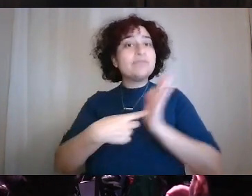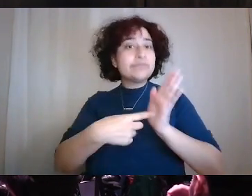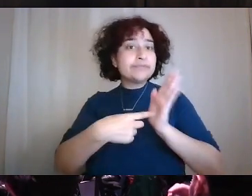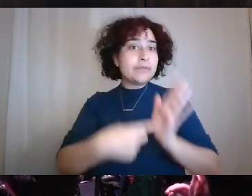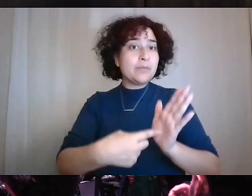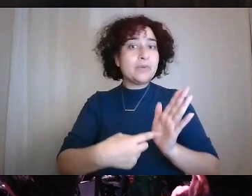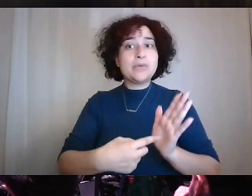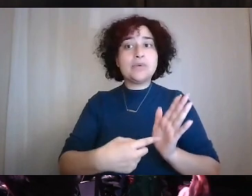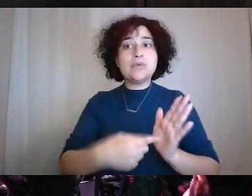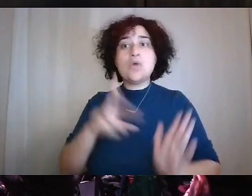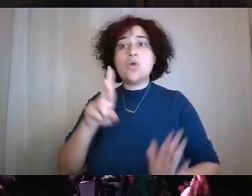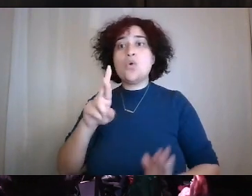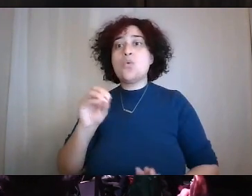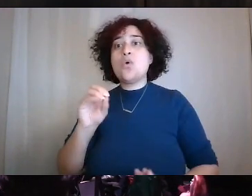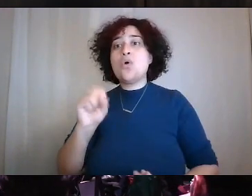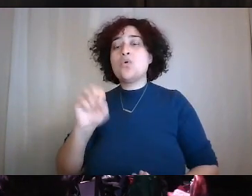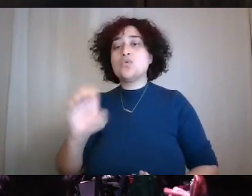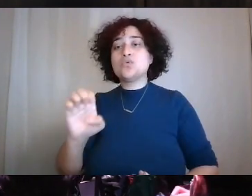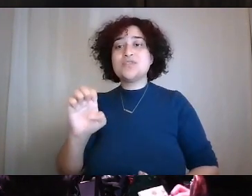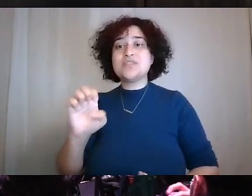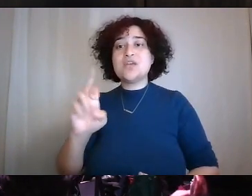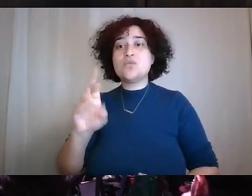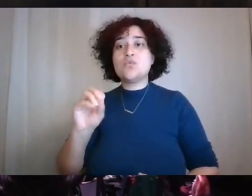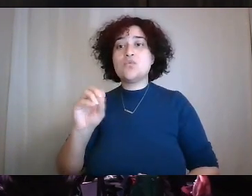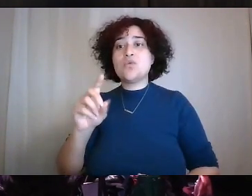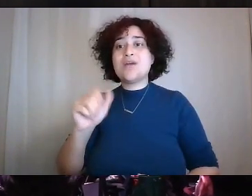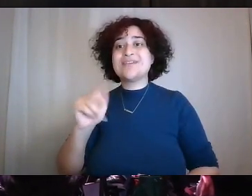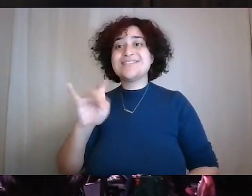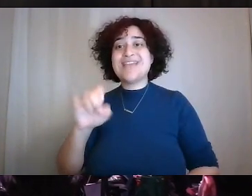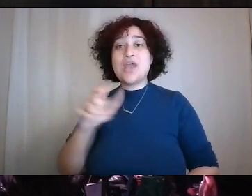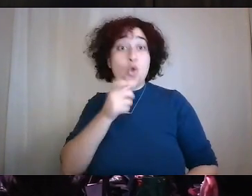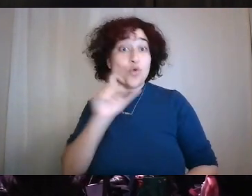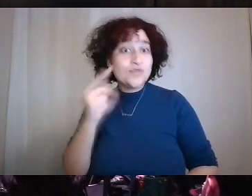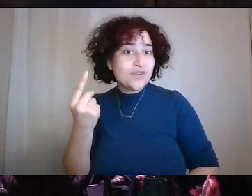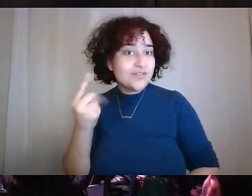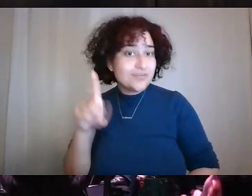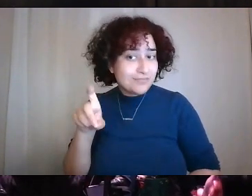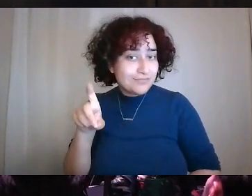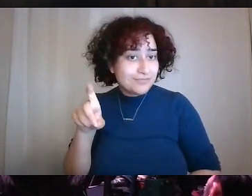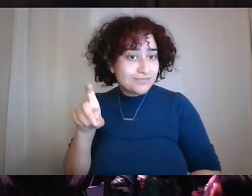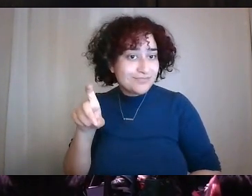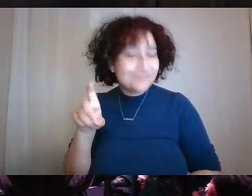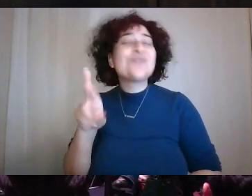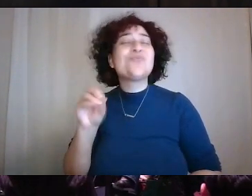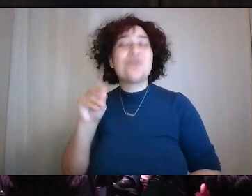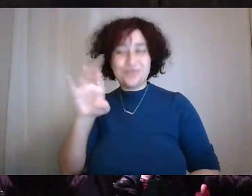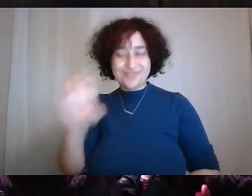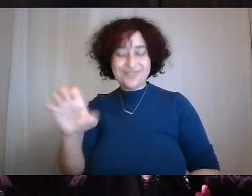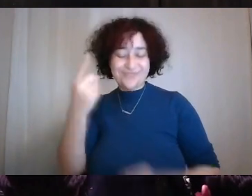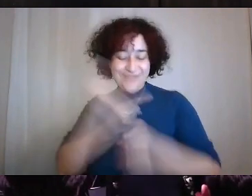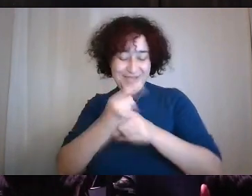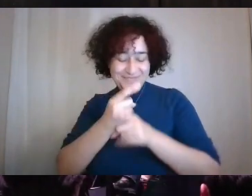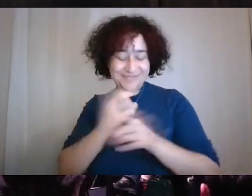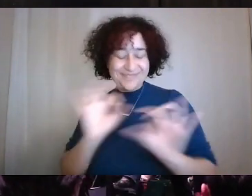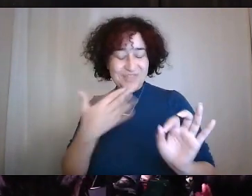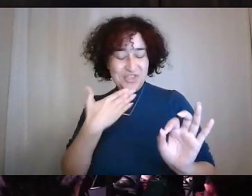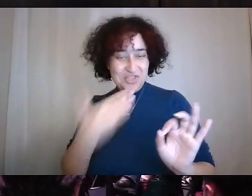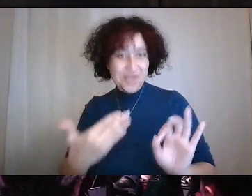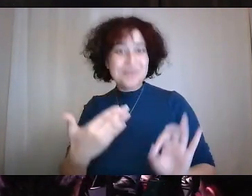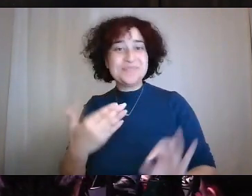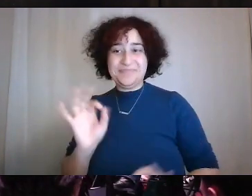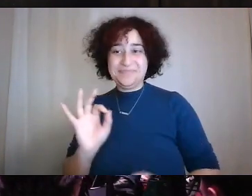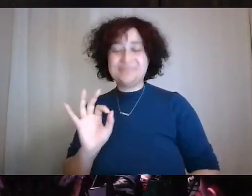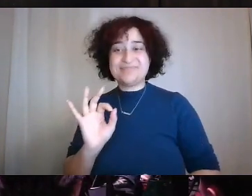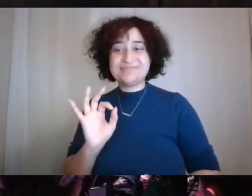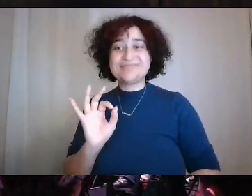Rose and Roxanne, who comes first? Rose, okay. You're good, you're doing great. So